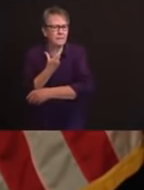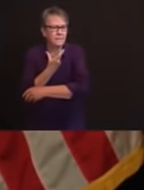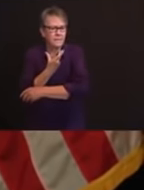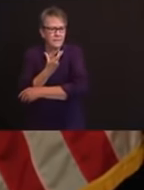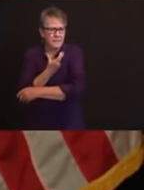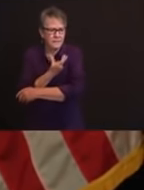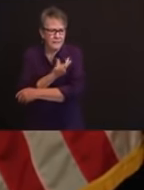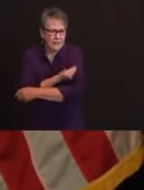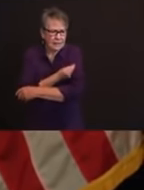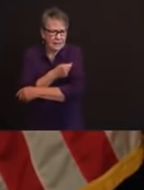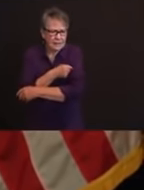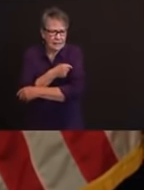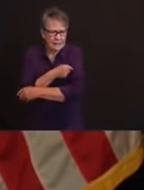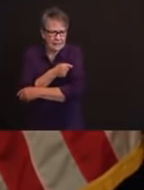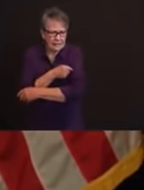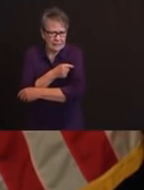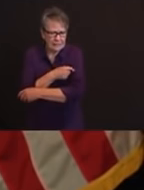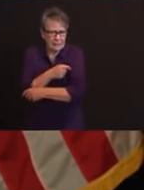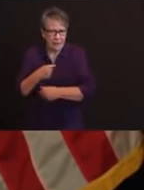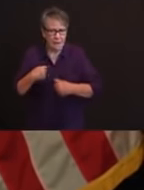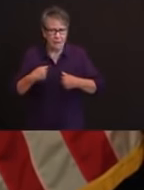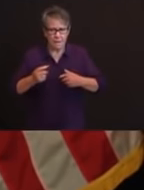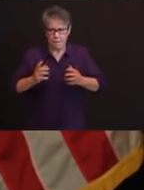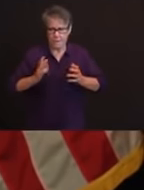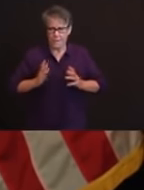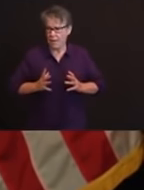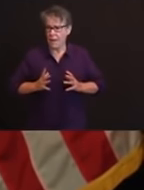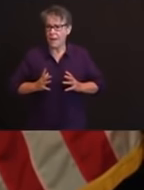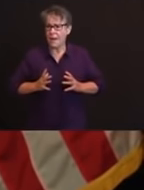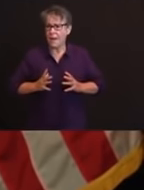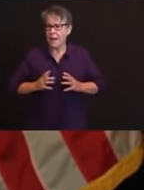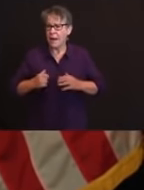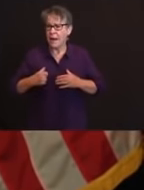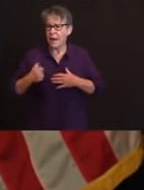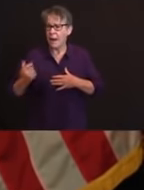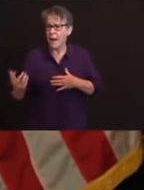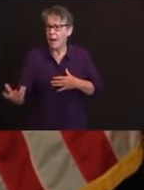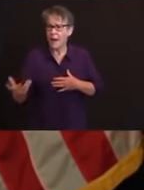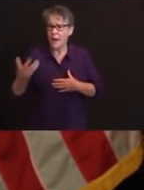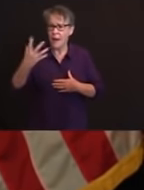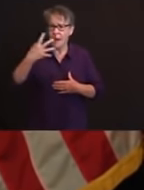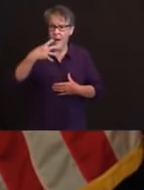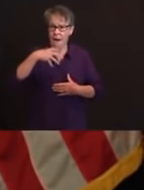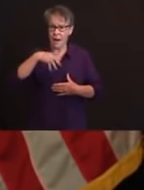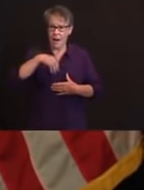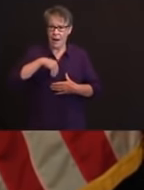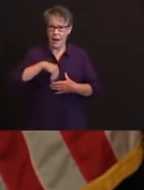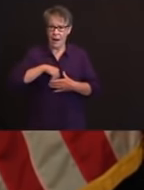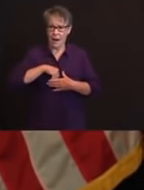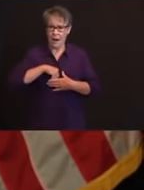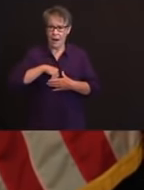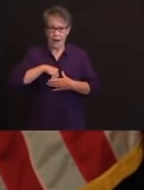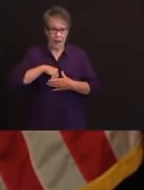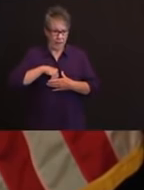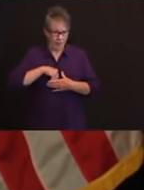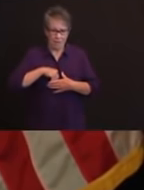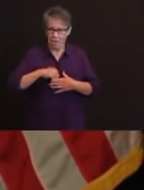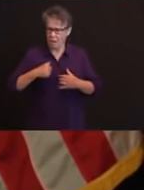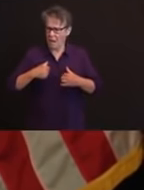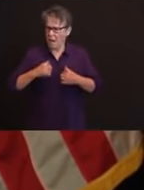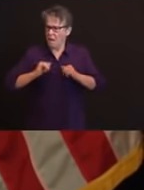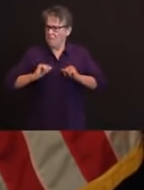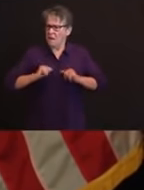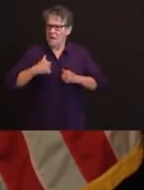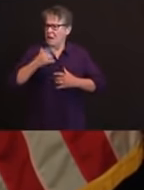still be possible to spread it. So there's an awful lot that we don't know yet. Hopefully, I mean, we definitely will learn more in the next coming months, and we'll